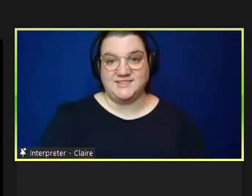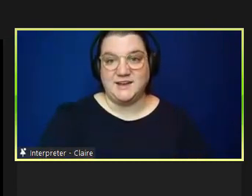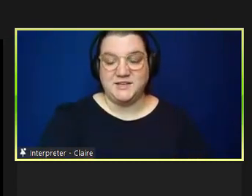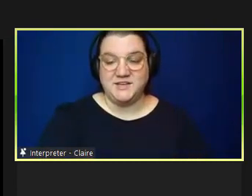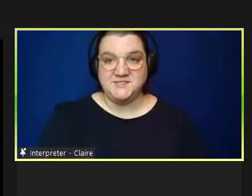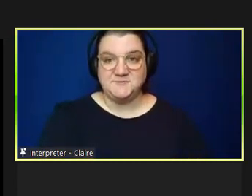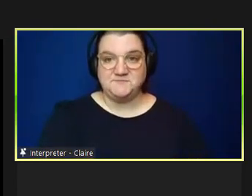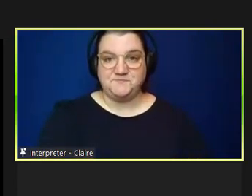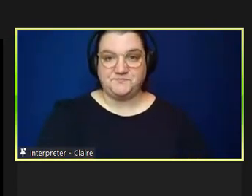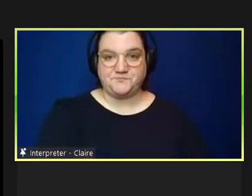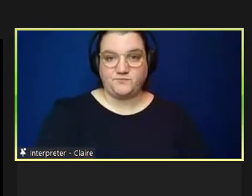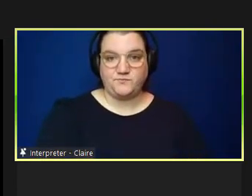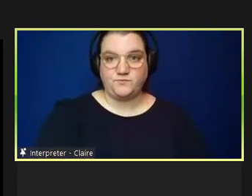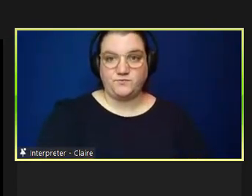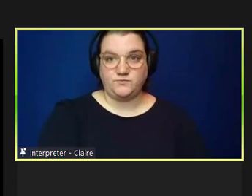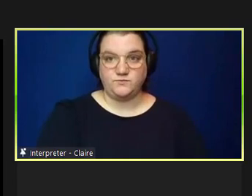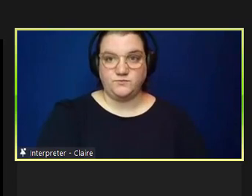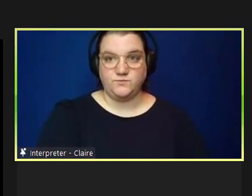Next slide, please.